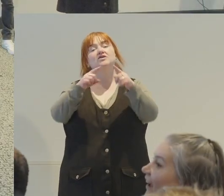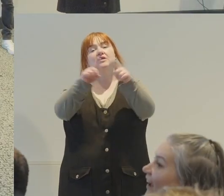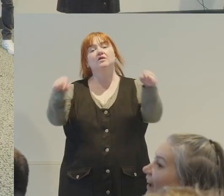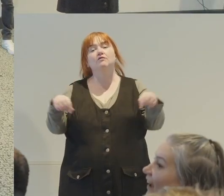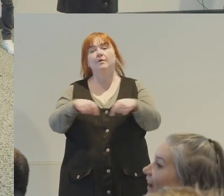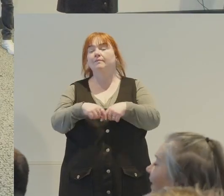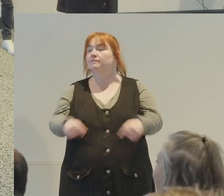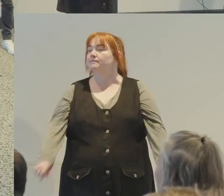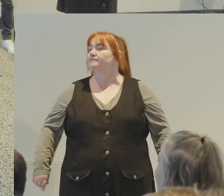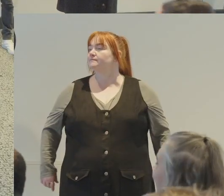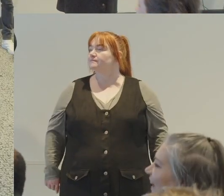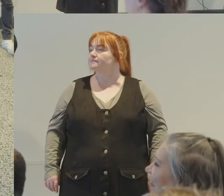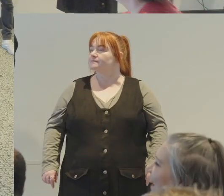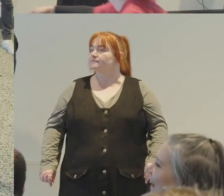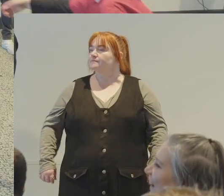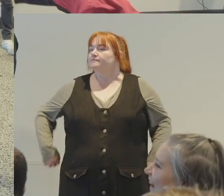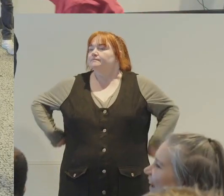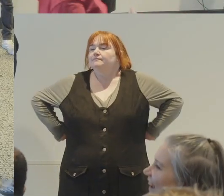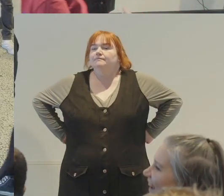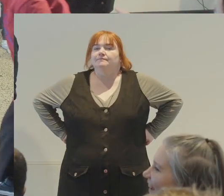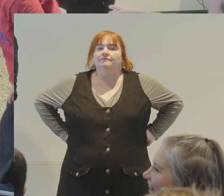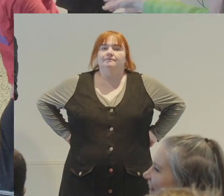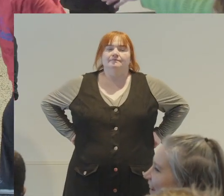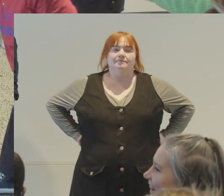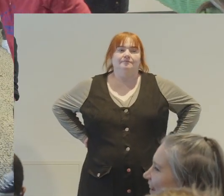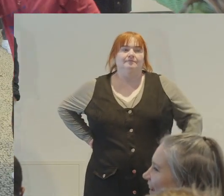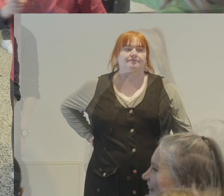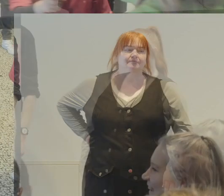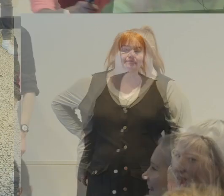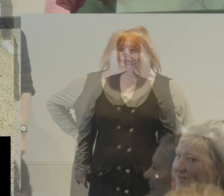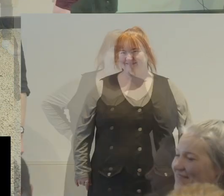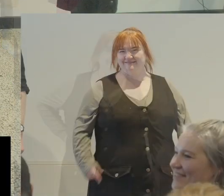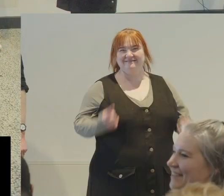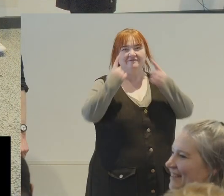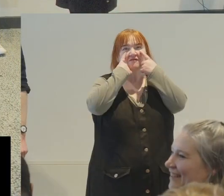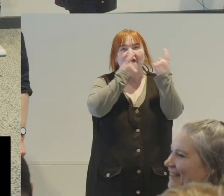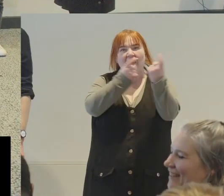There's one over here, Grace. Oh, sorry.